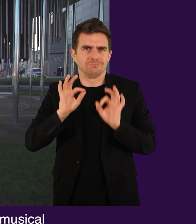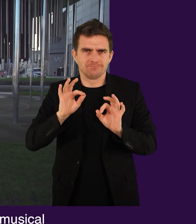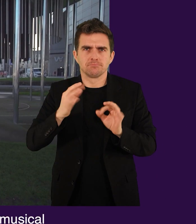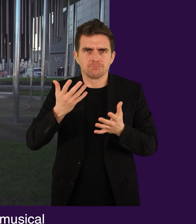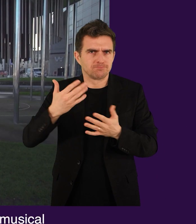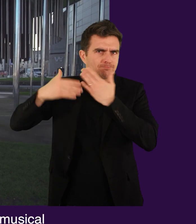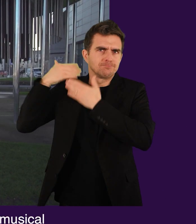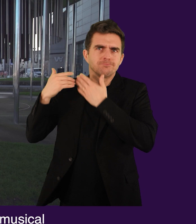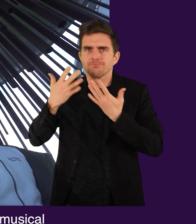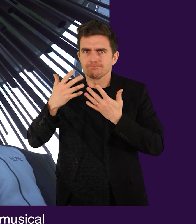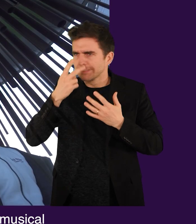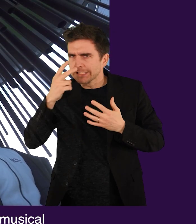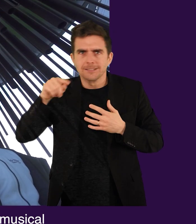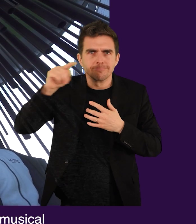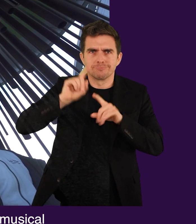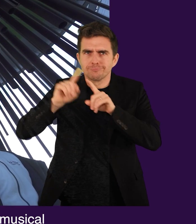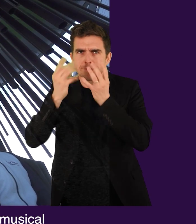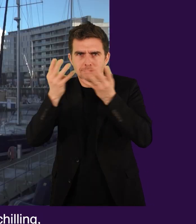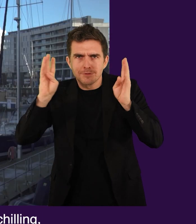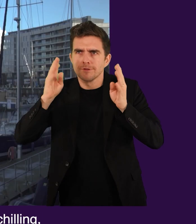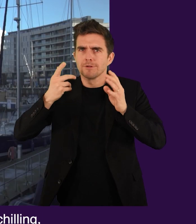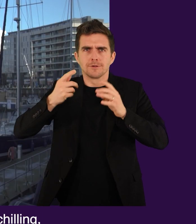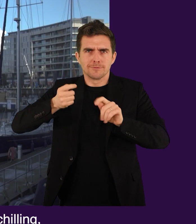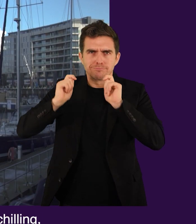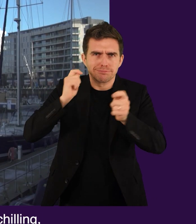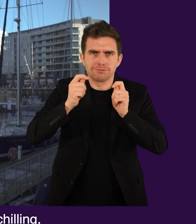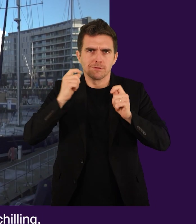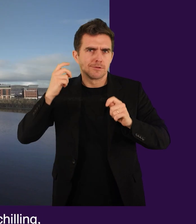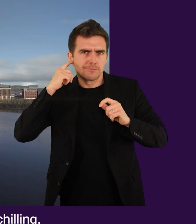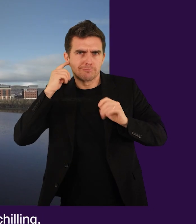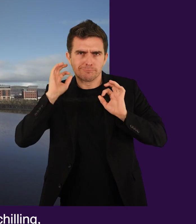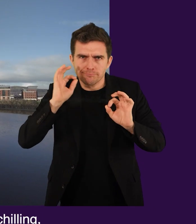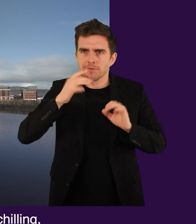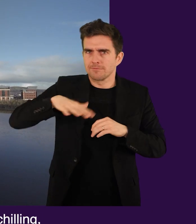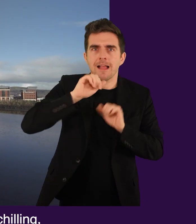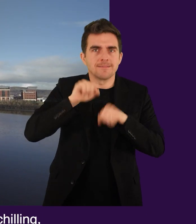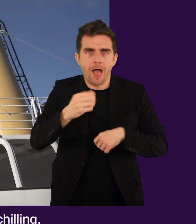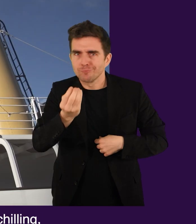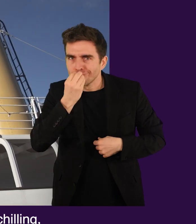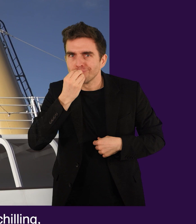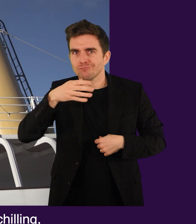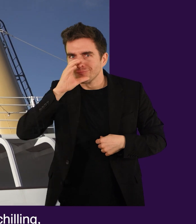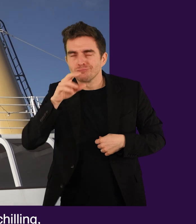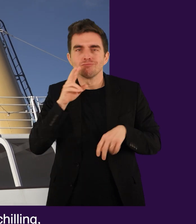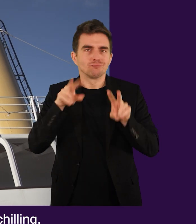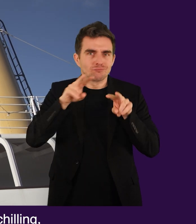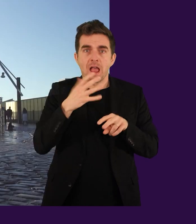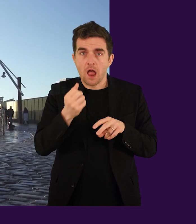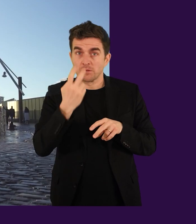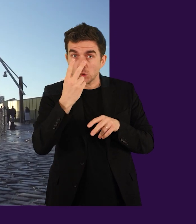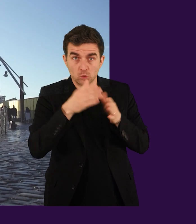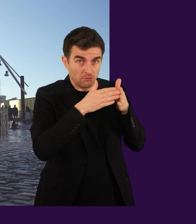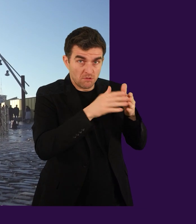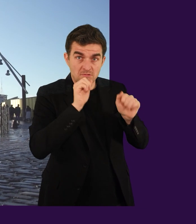interactive musical sculpture that sounds like shipbuilders, a picnic area for snacks and chilling, and 2 ships that you can visit.